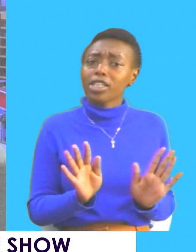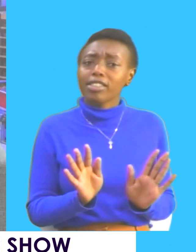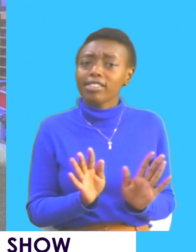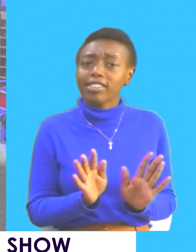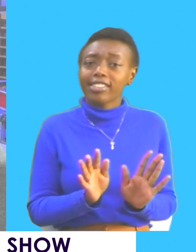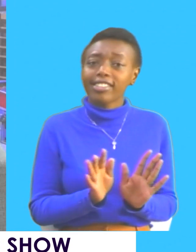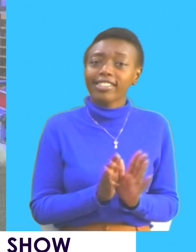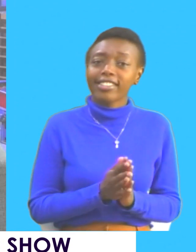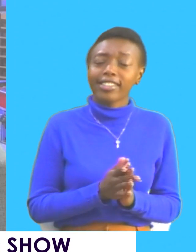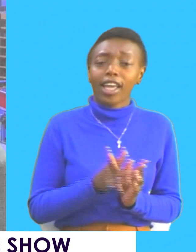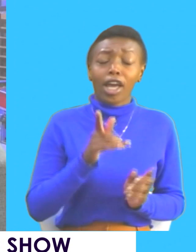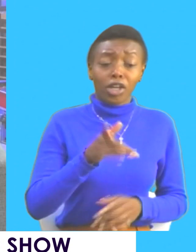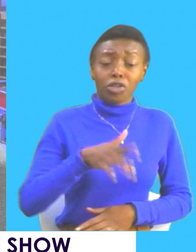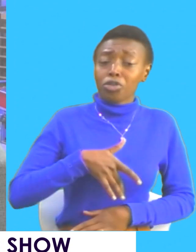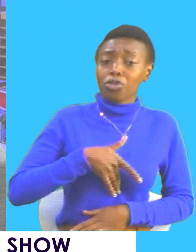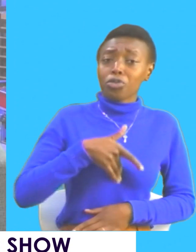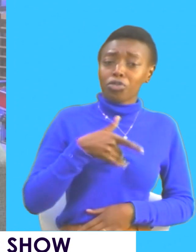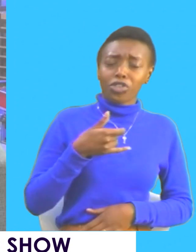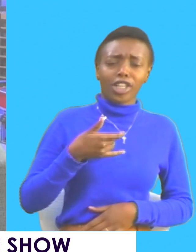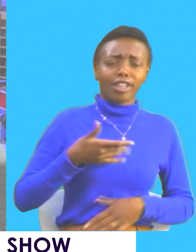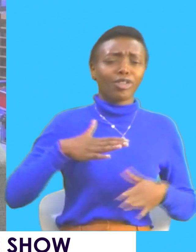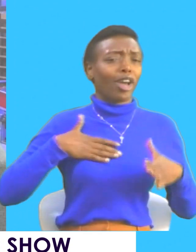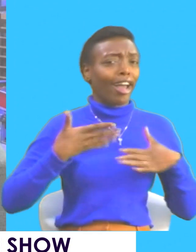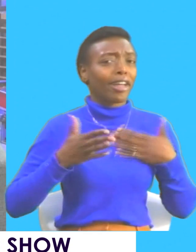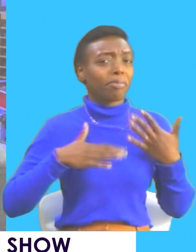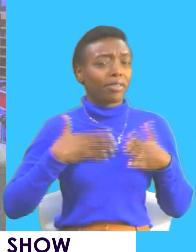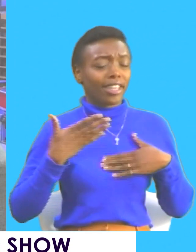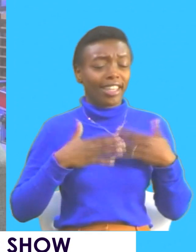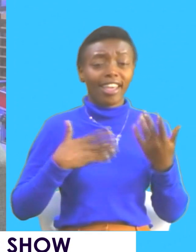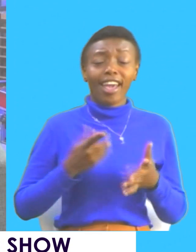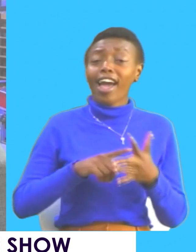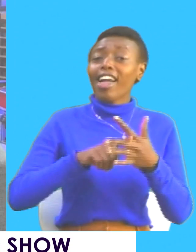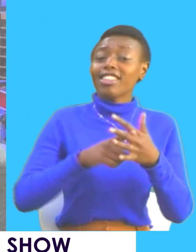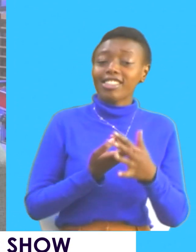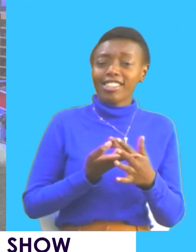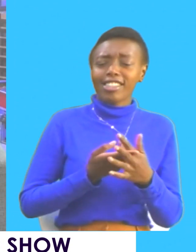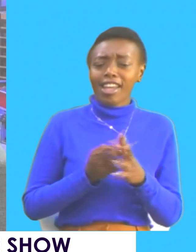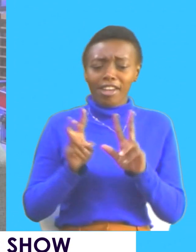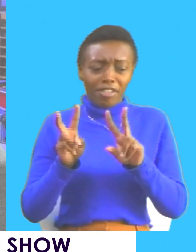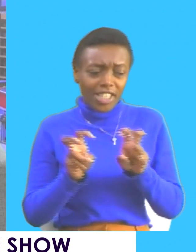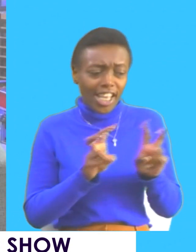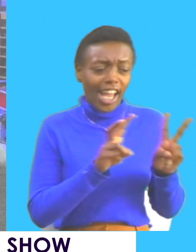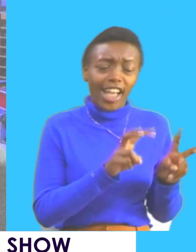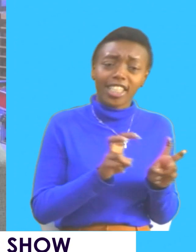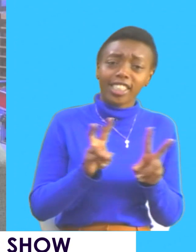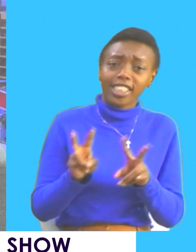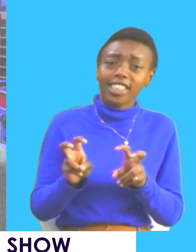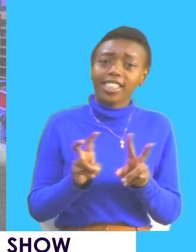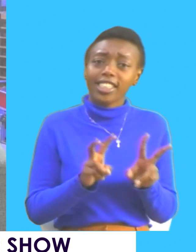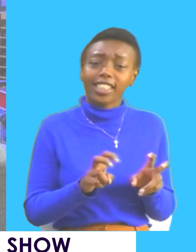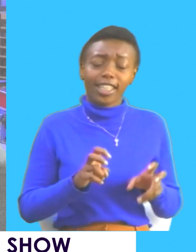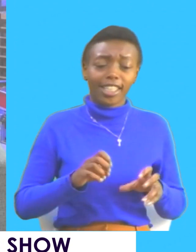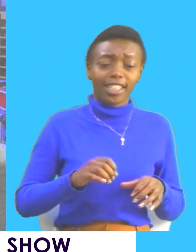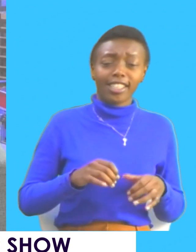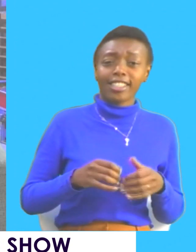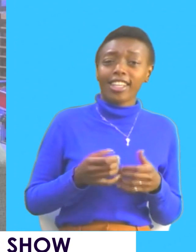in and you will be full of joy. Just start finding the passion for that purpose. Start finding the